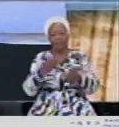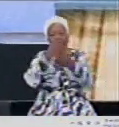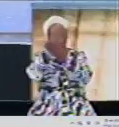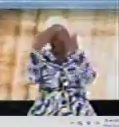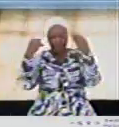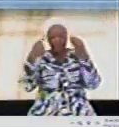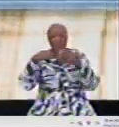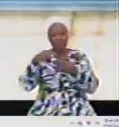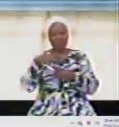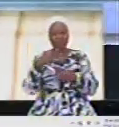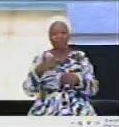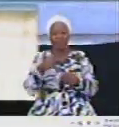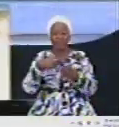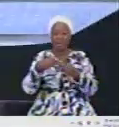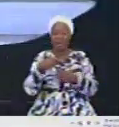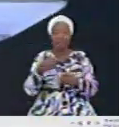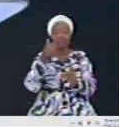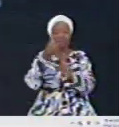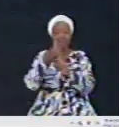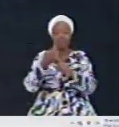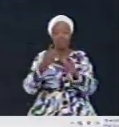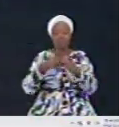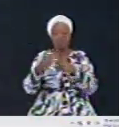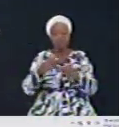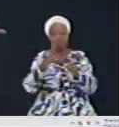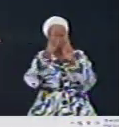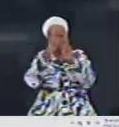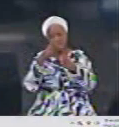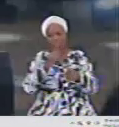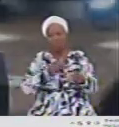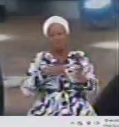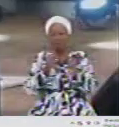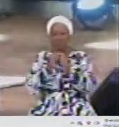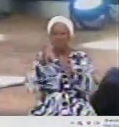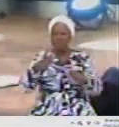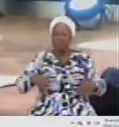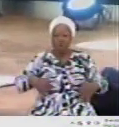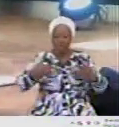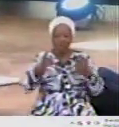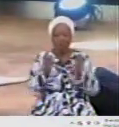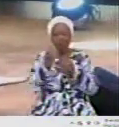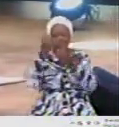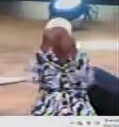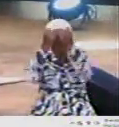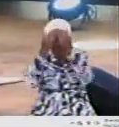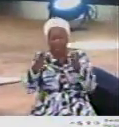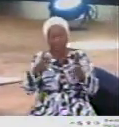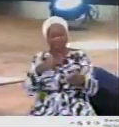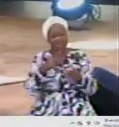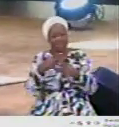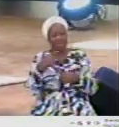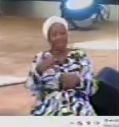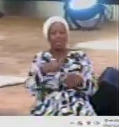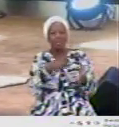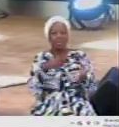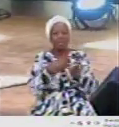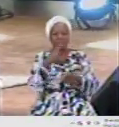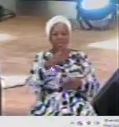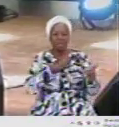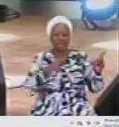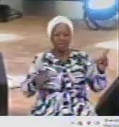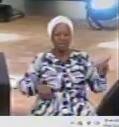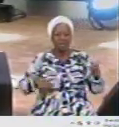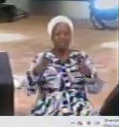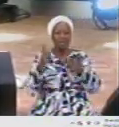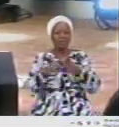and then you honor the Lord with your life, with your obedience. He says, thus says the Lord unto the